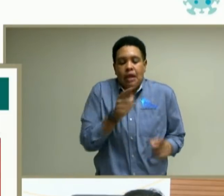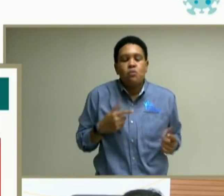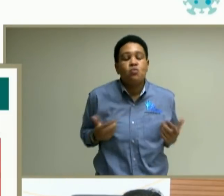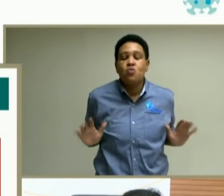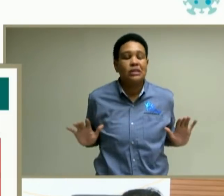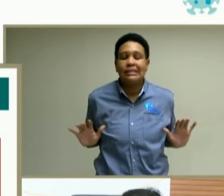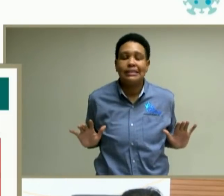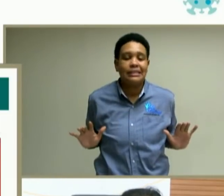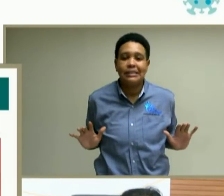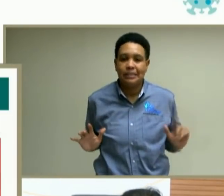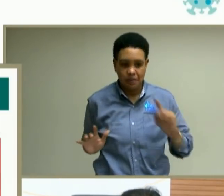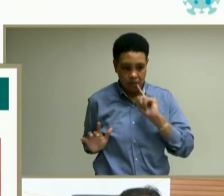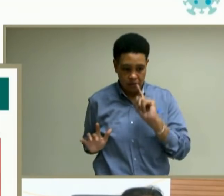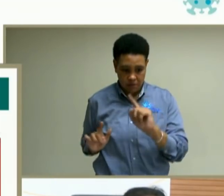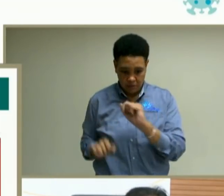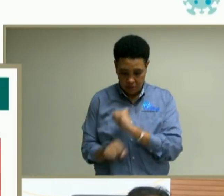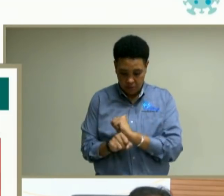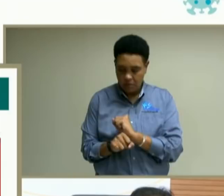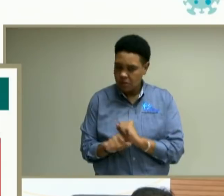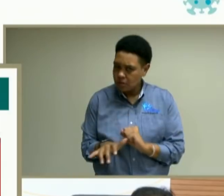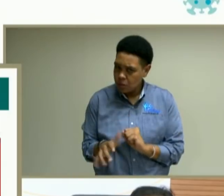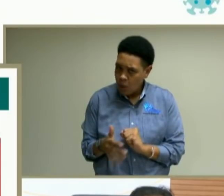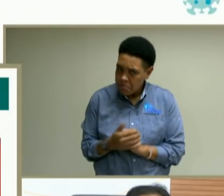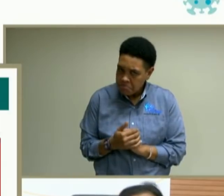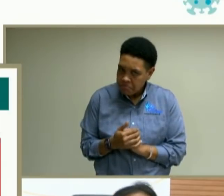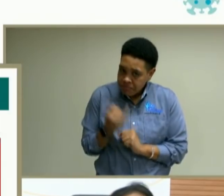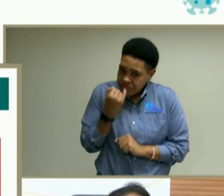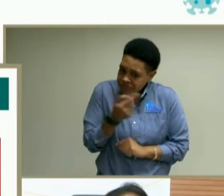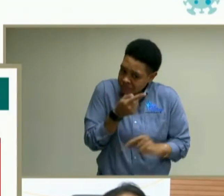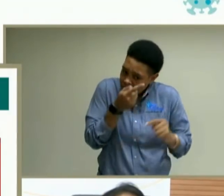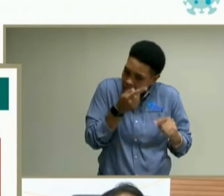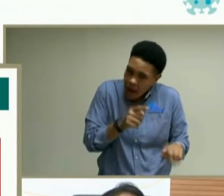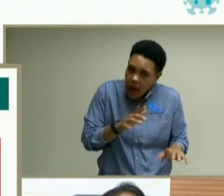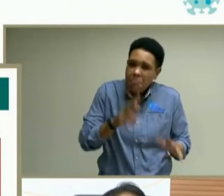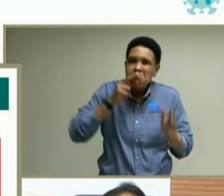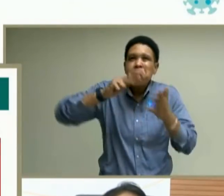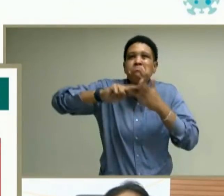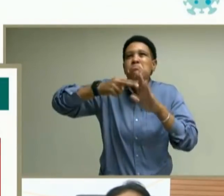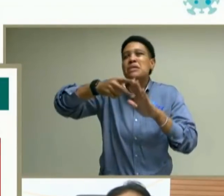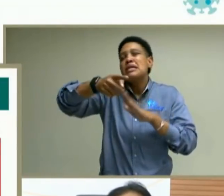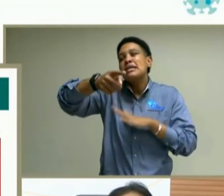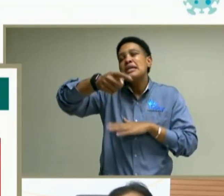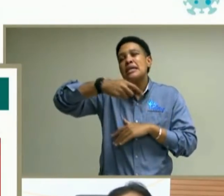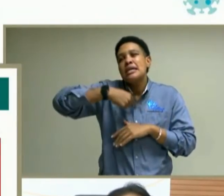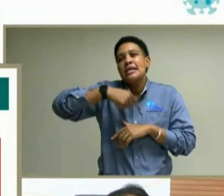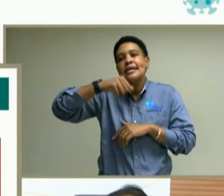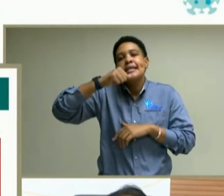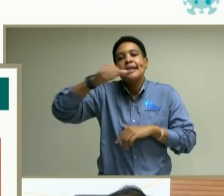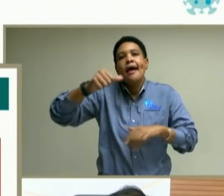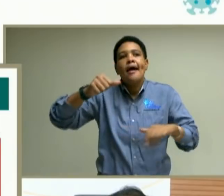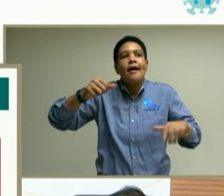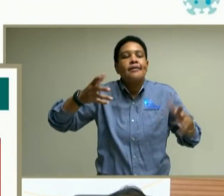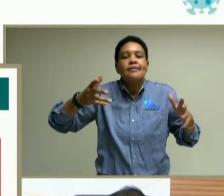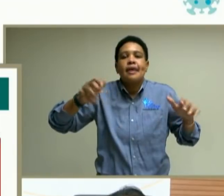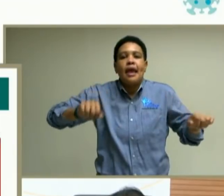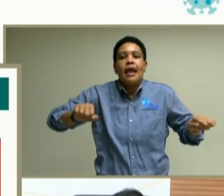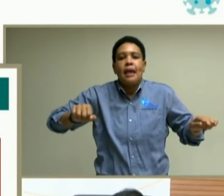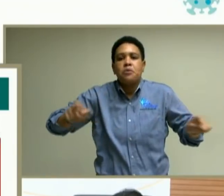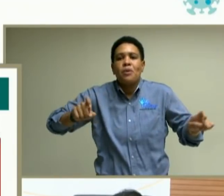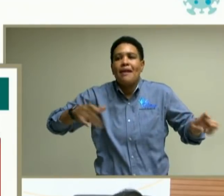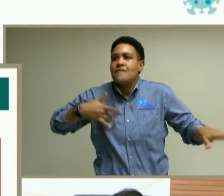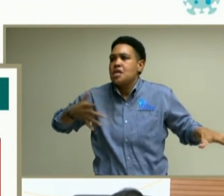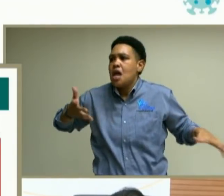happen. The reality of it, if this happens, it means that we would not be able to